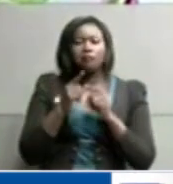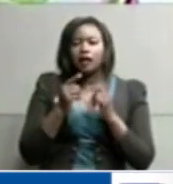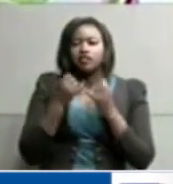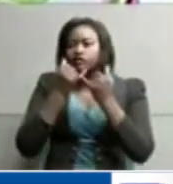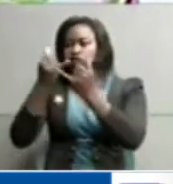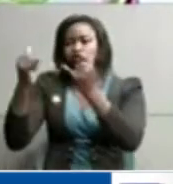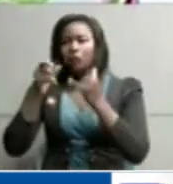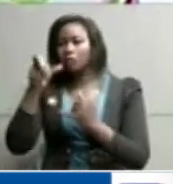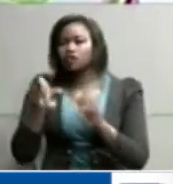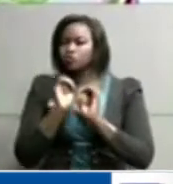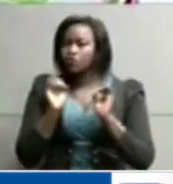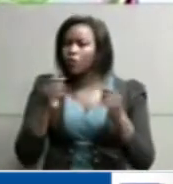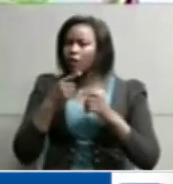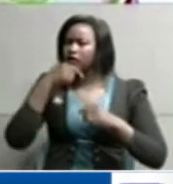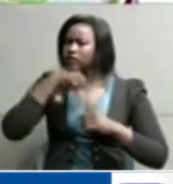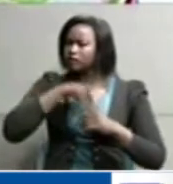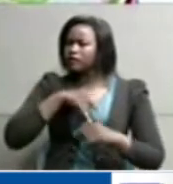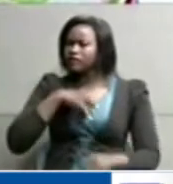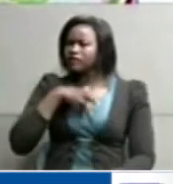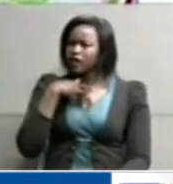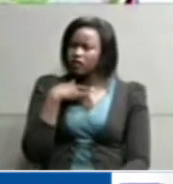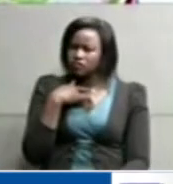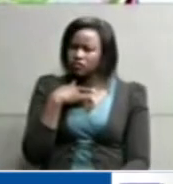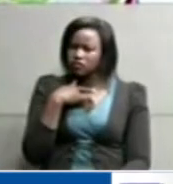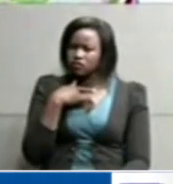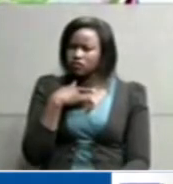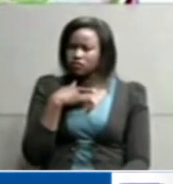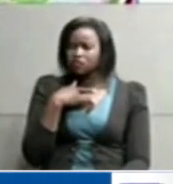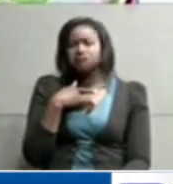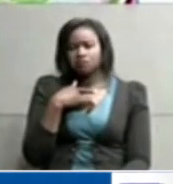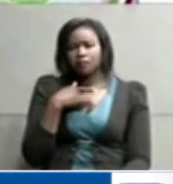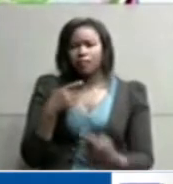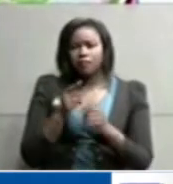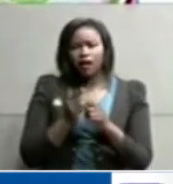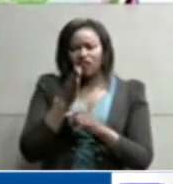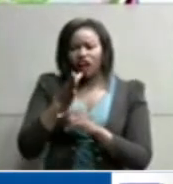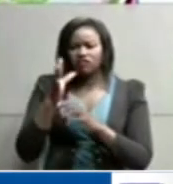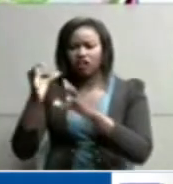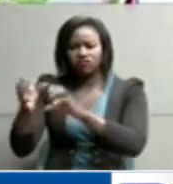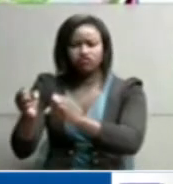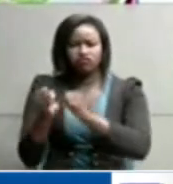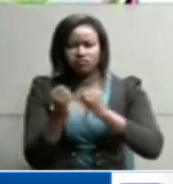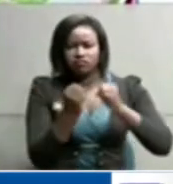anybody. It was only after he was put aside that